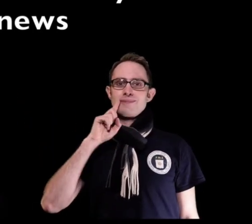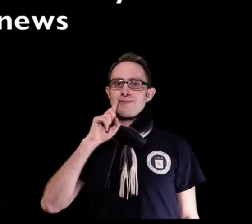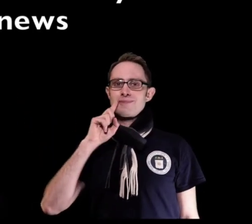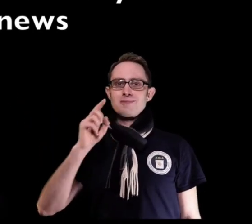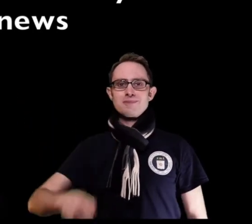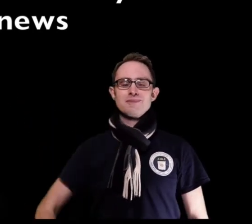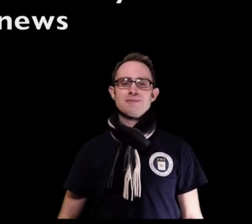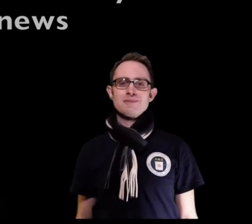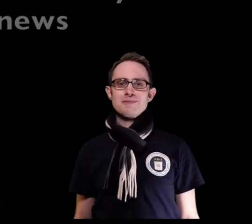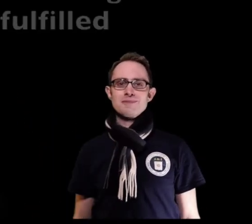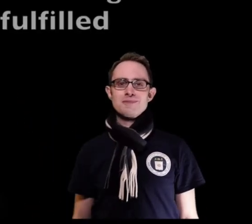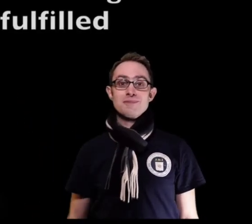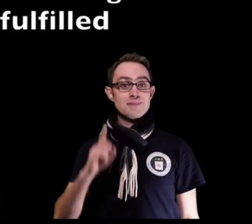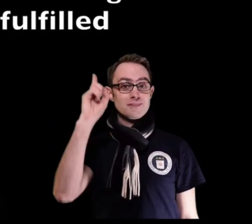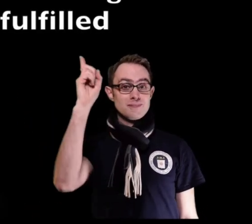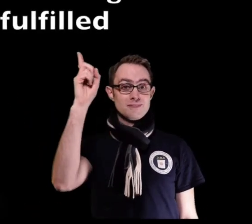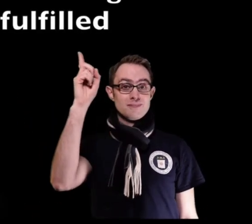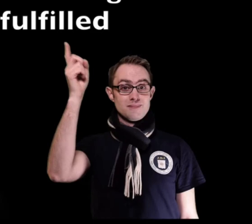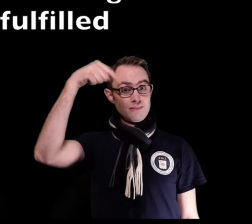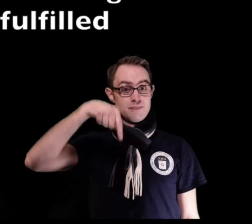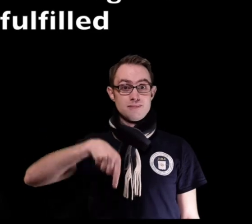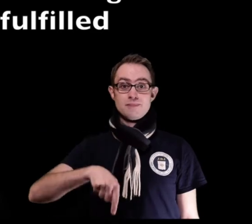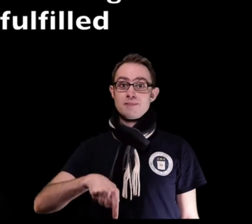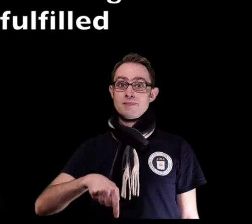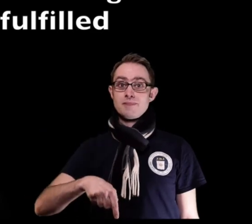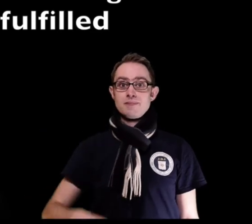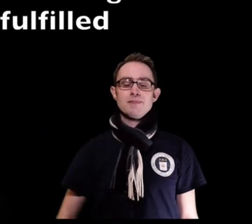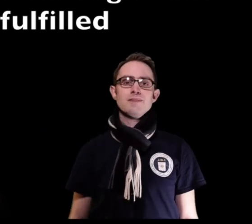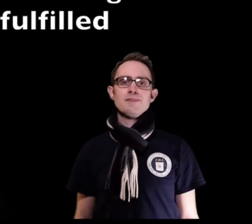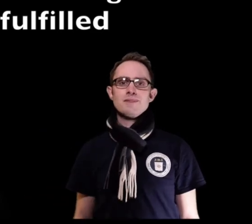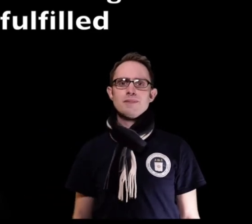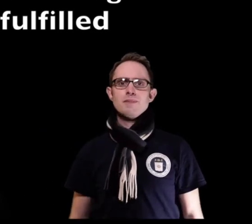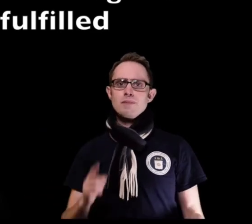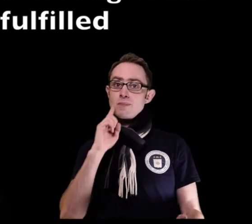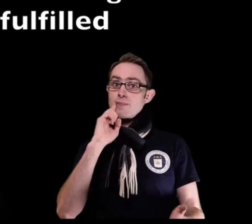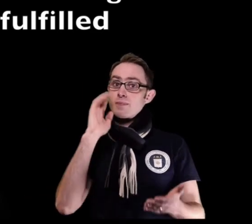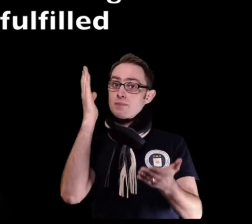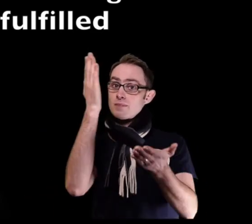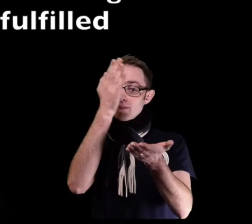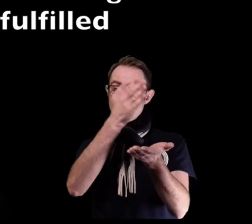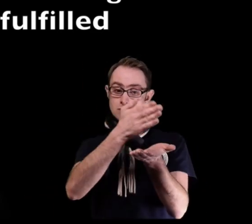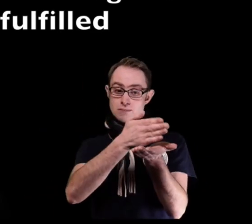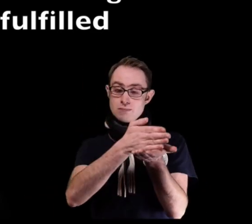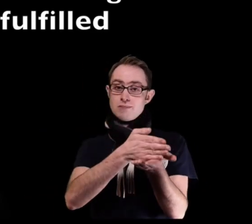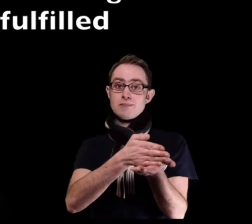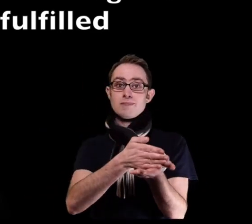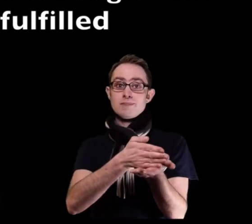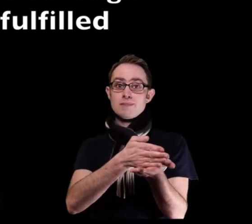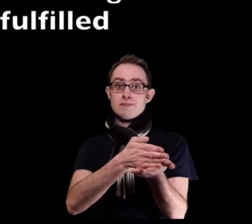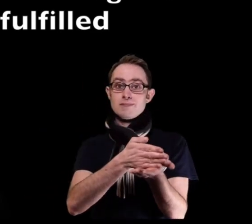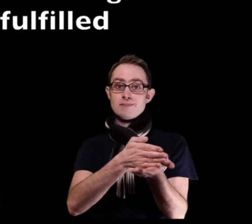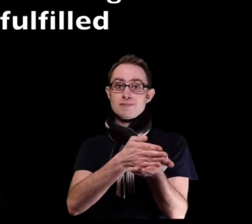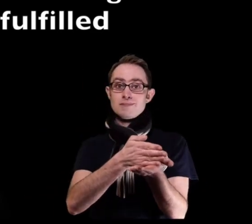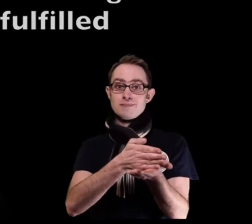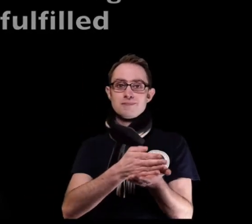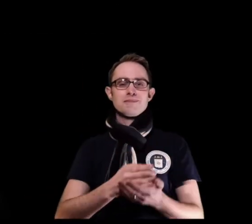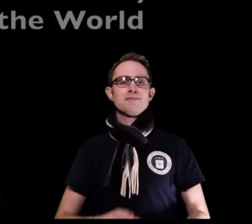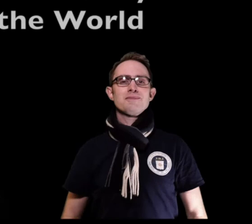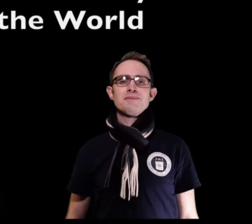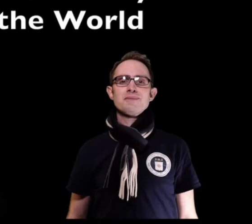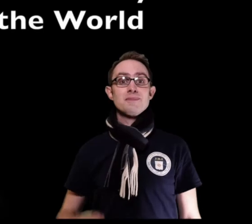Tell everyone the news. He's arrived. God's promises through him will